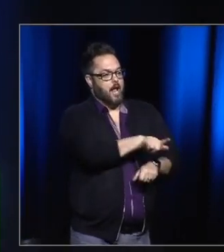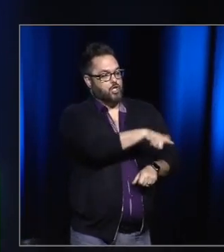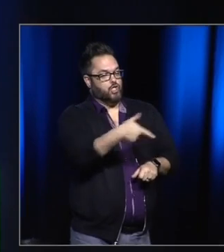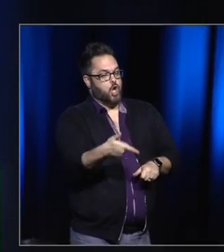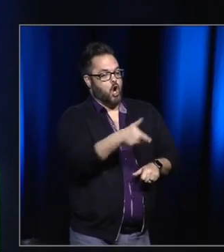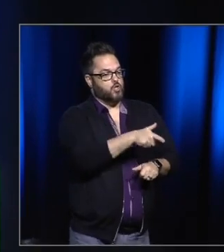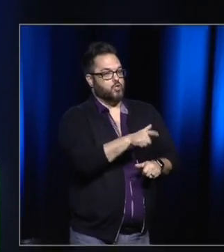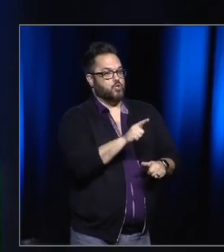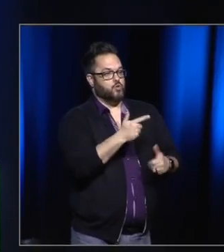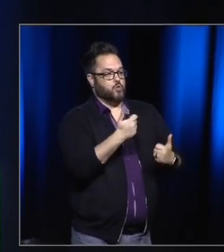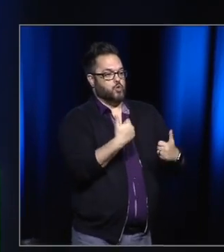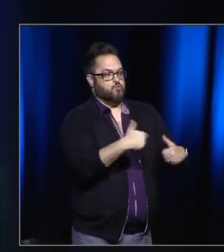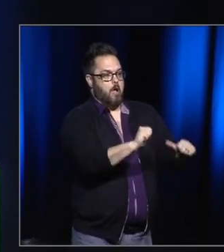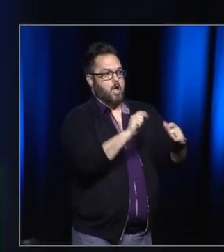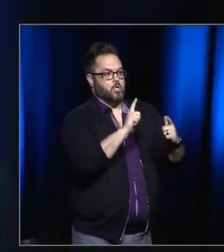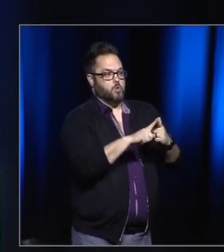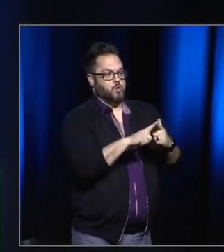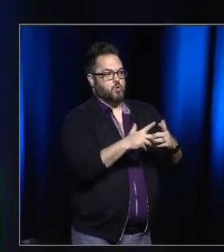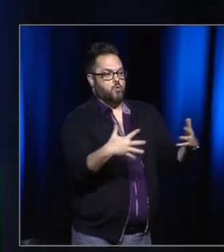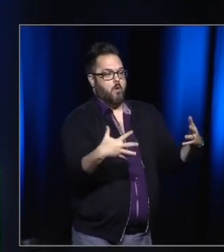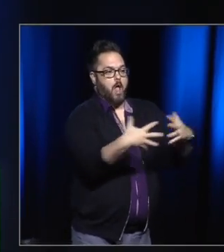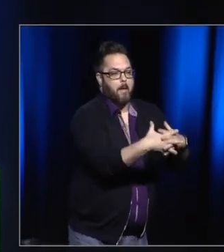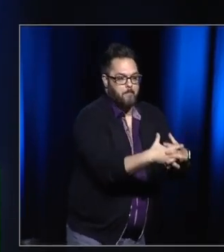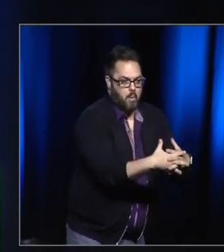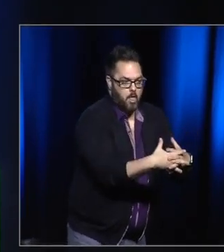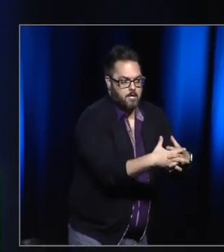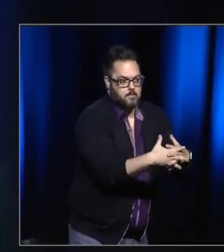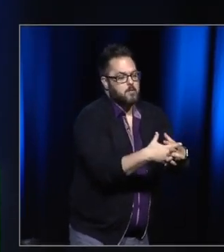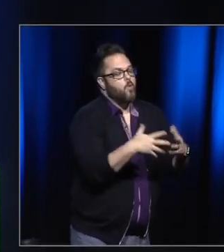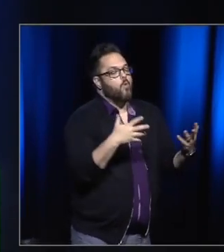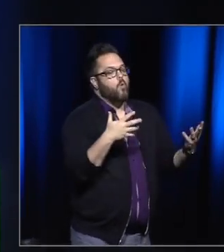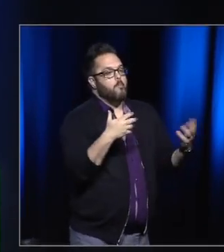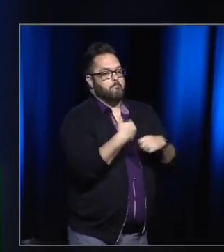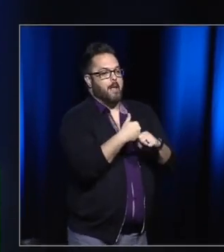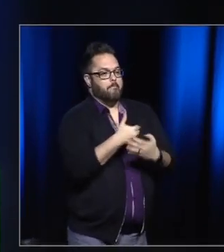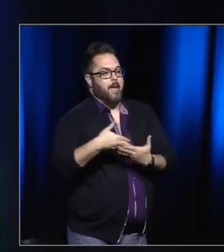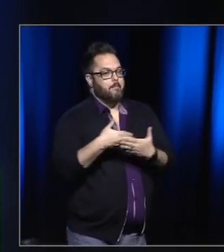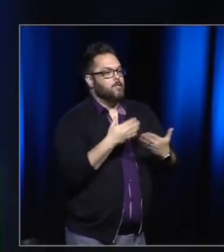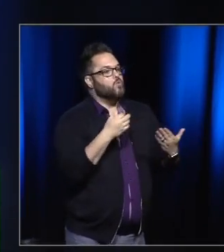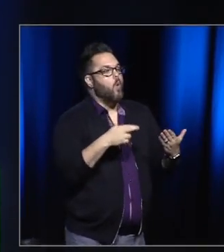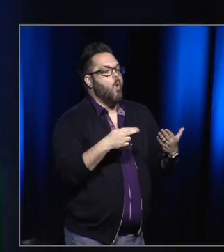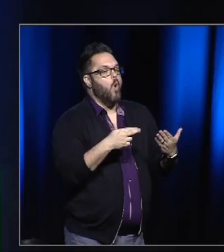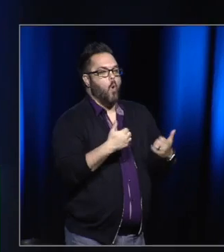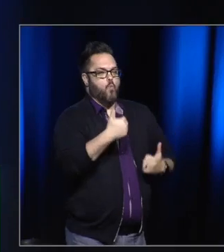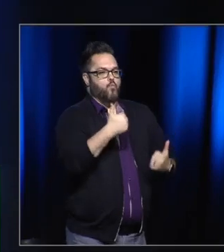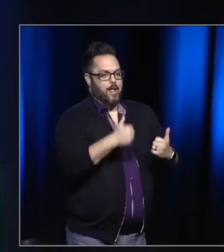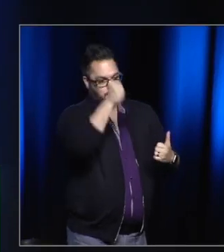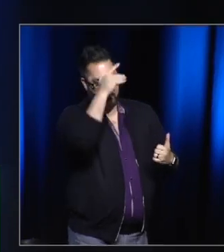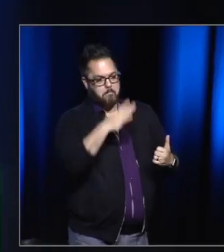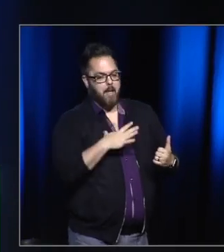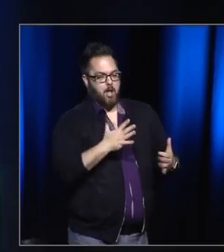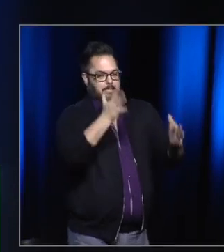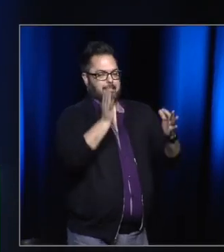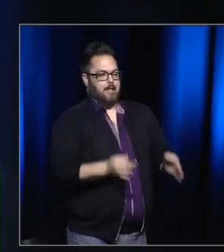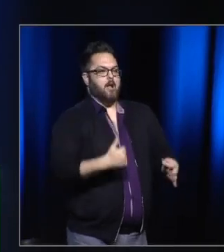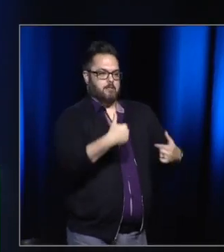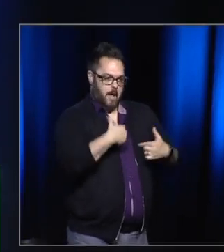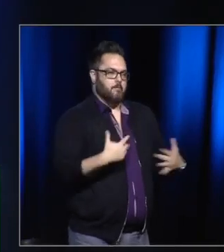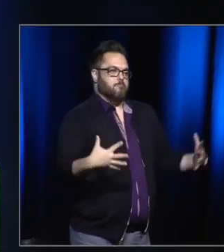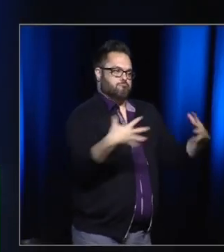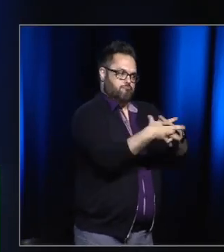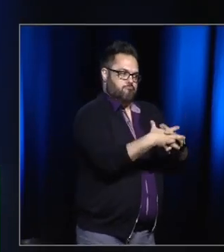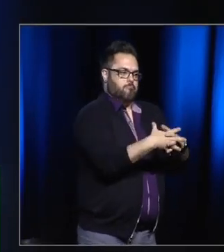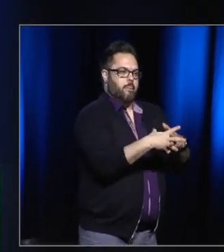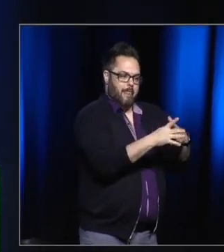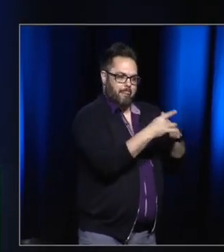try to make babies, or is there a hierarchy, and who is then chosen for